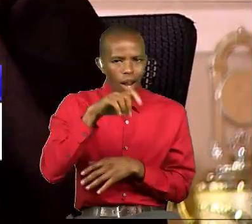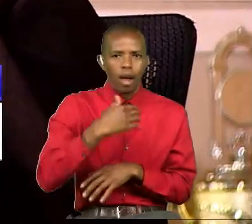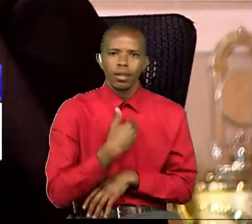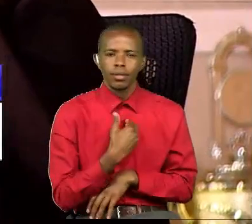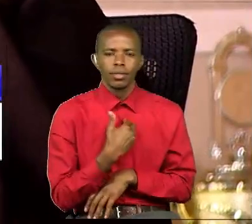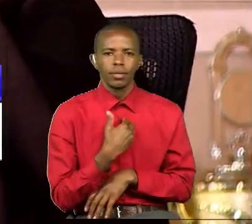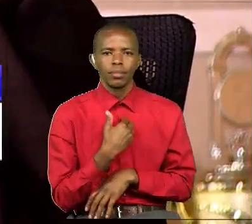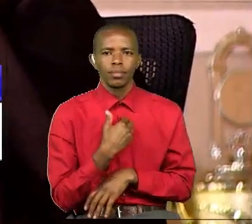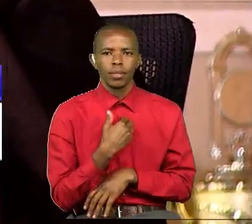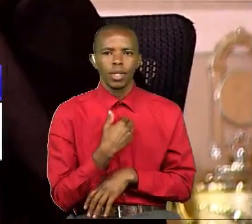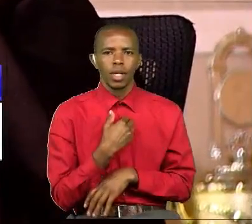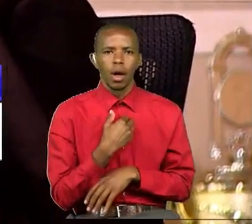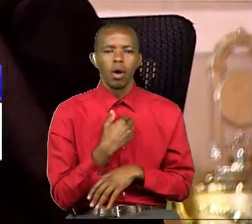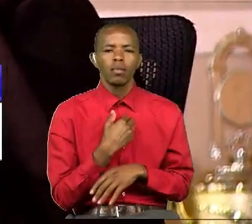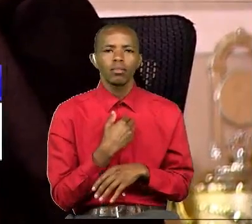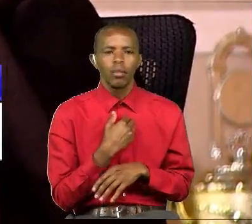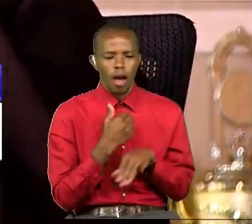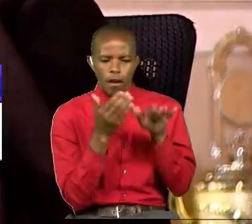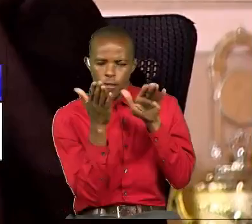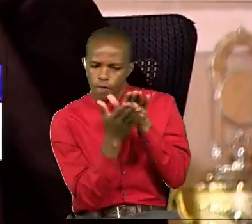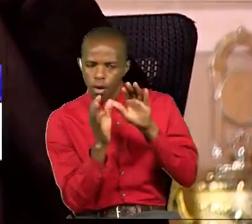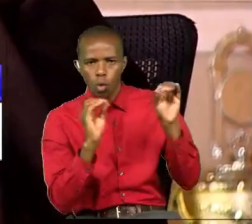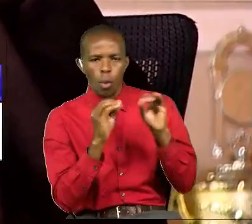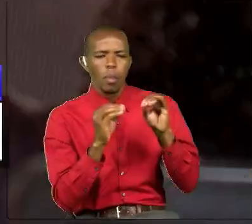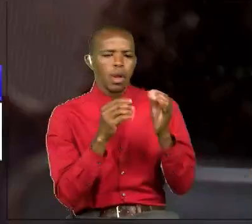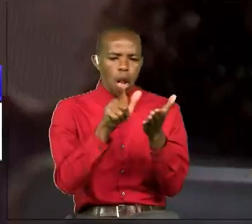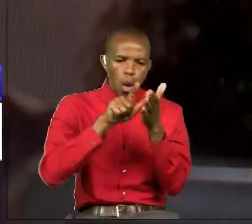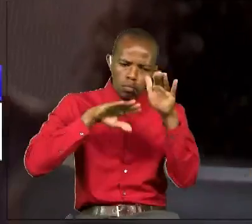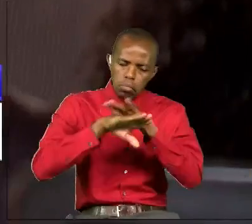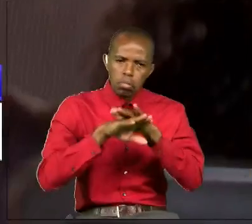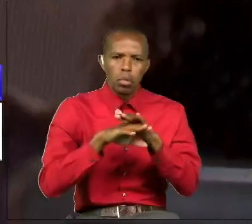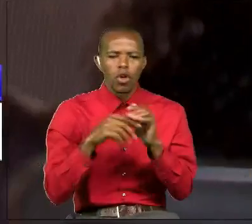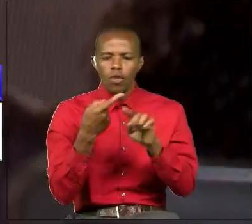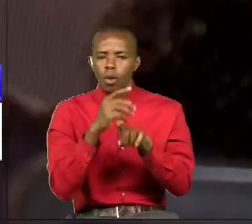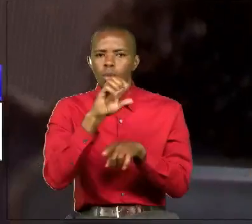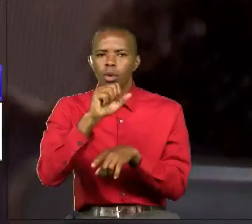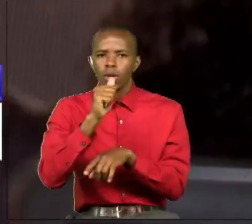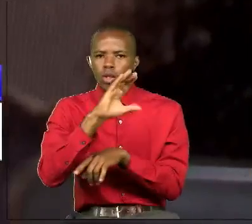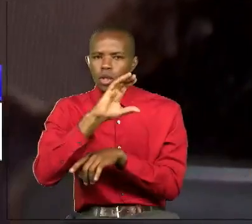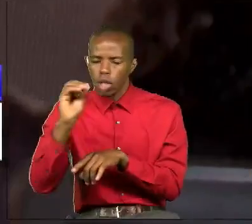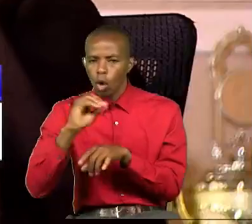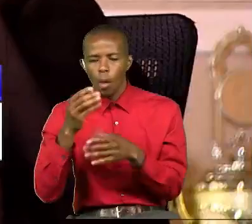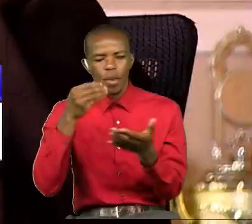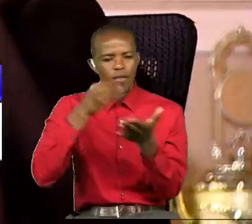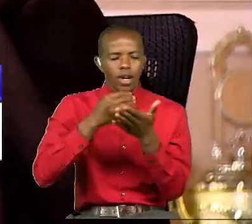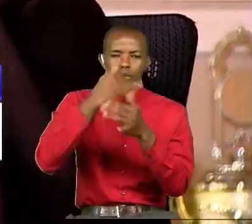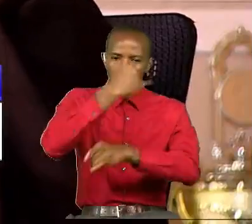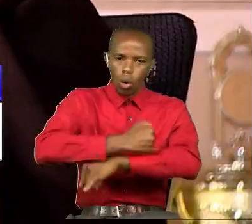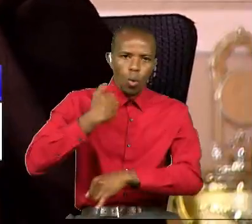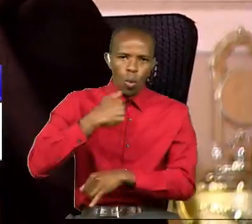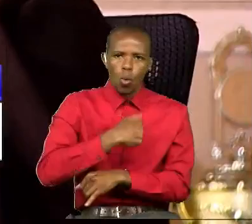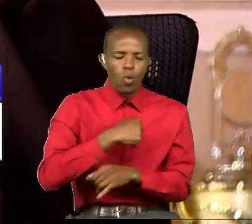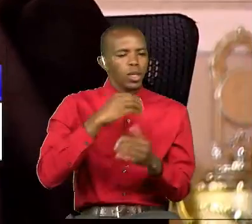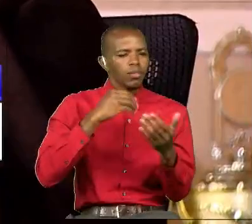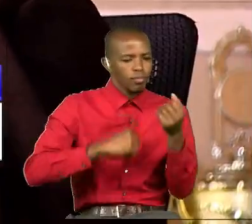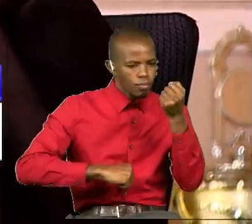of records that they need to be able to access a loan, whether it's from a SACCO or whether it's from a financial institution. So we do asset